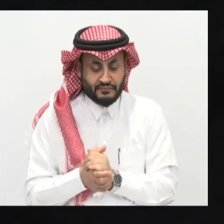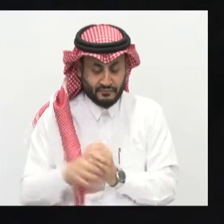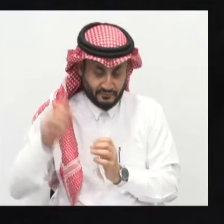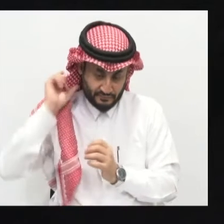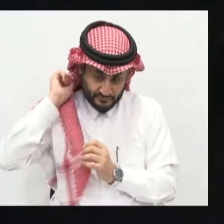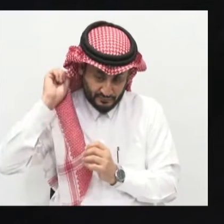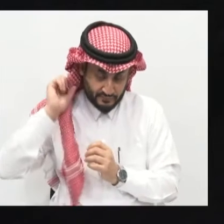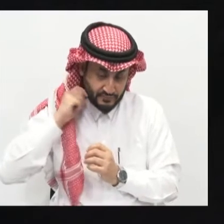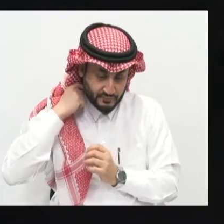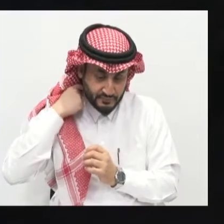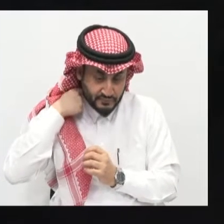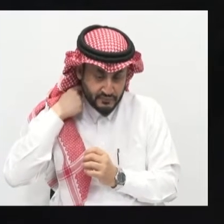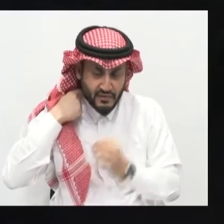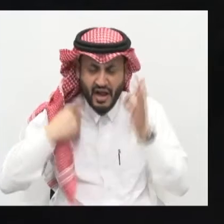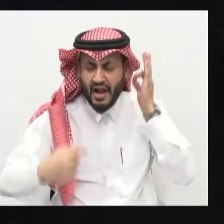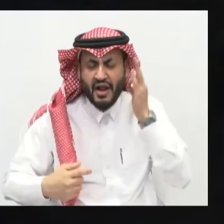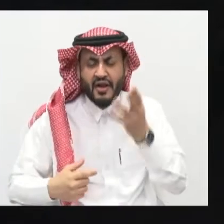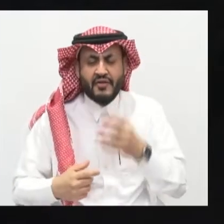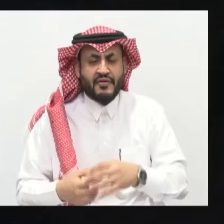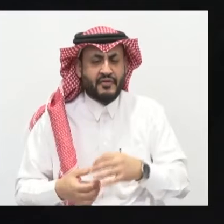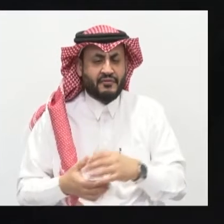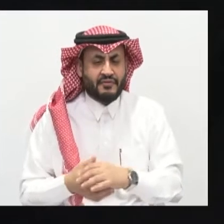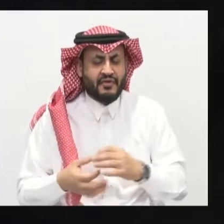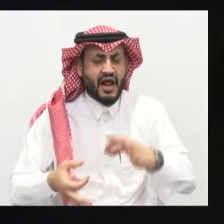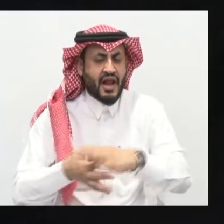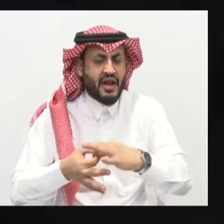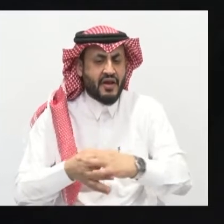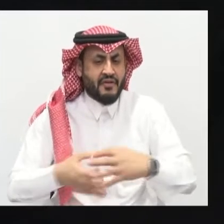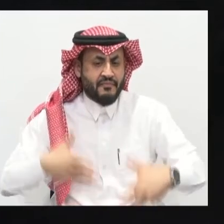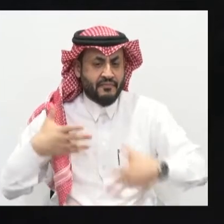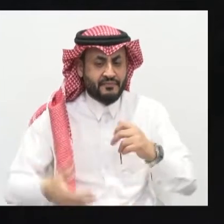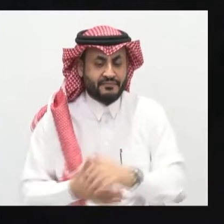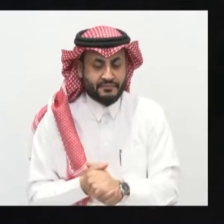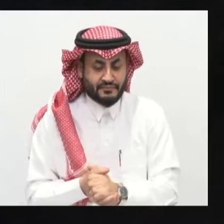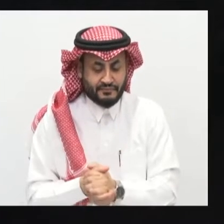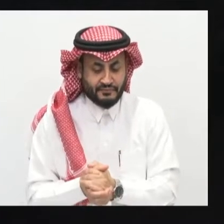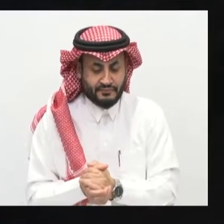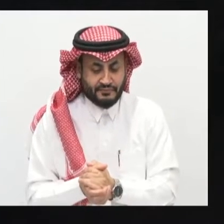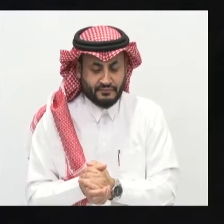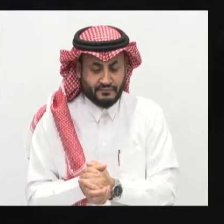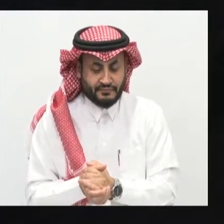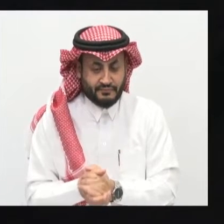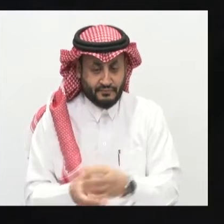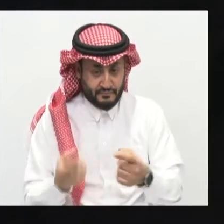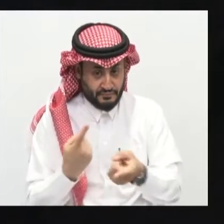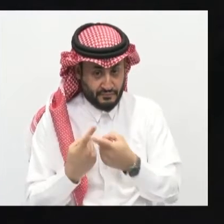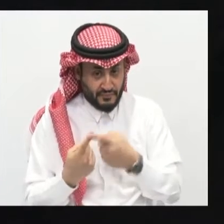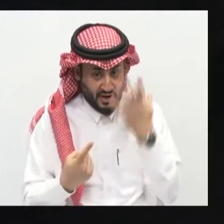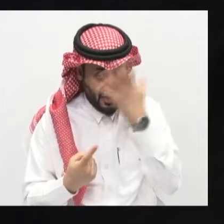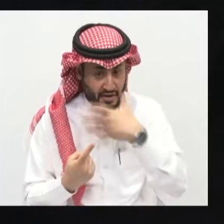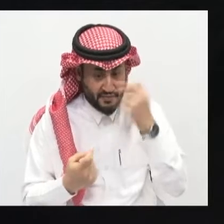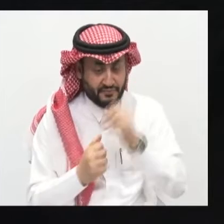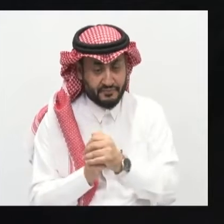So, what words did you hear were connected to feelings? Okay, nervous, right? Samah